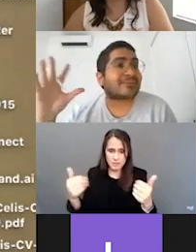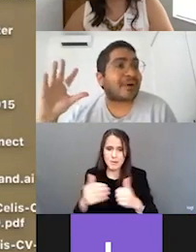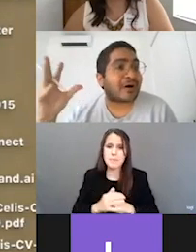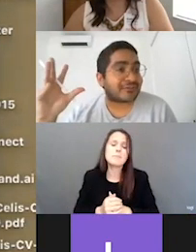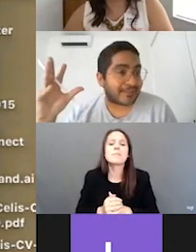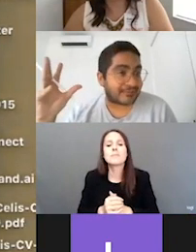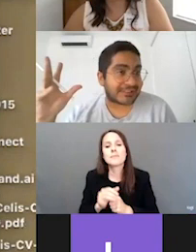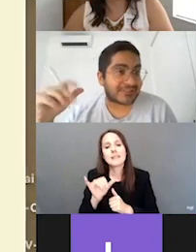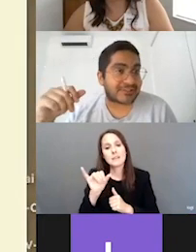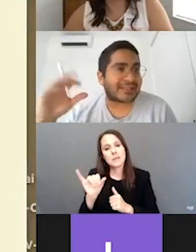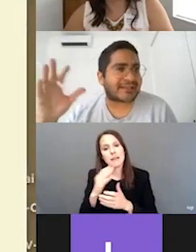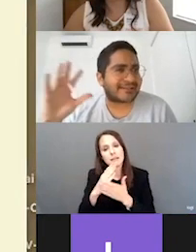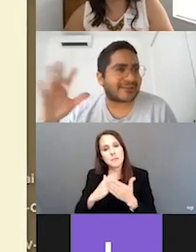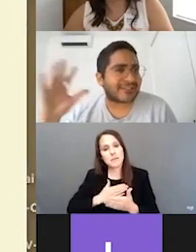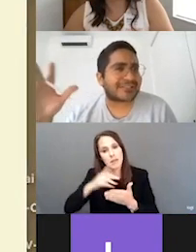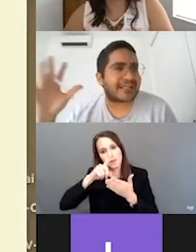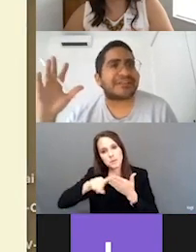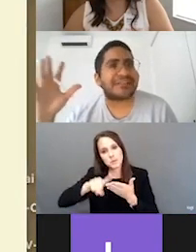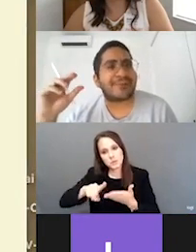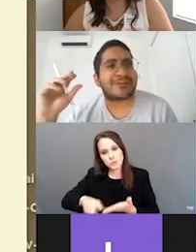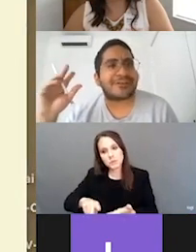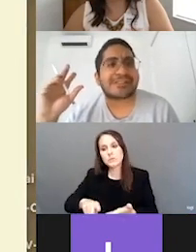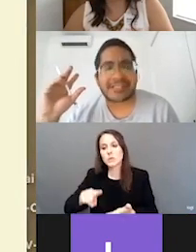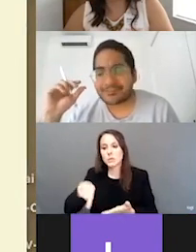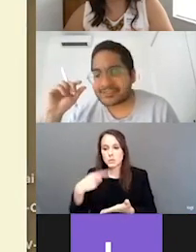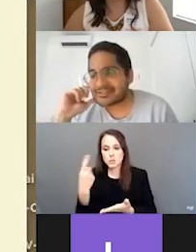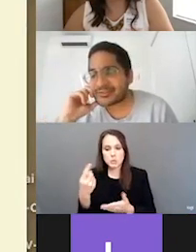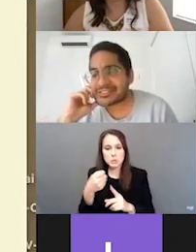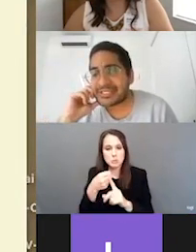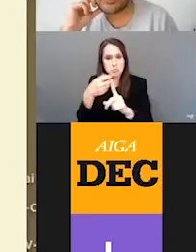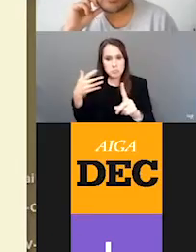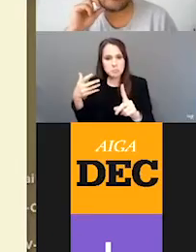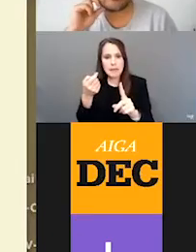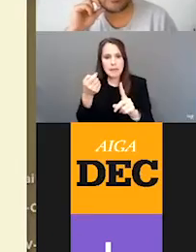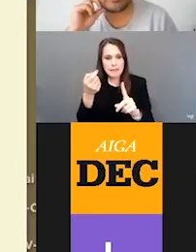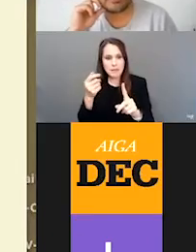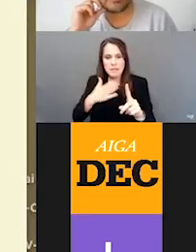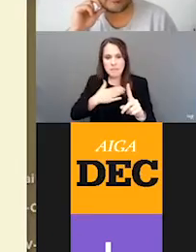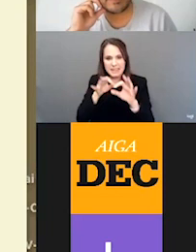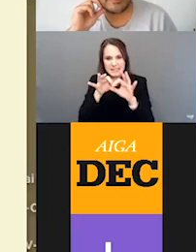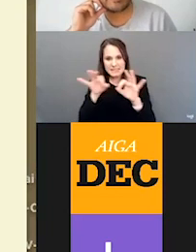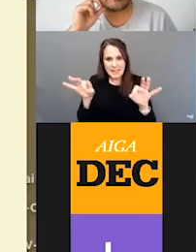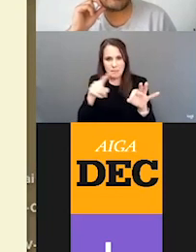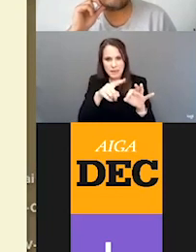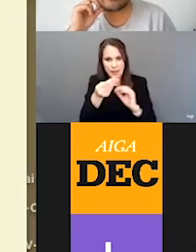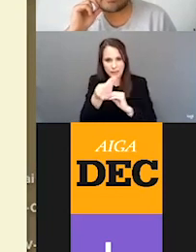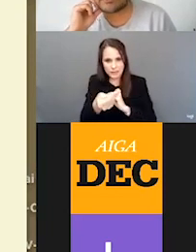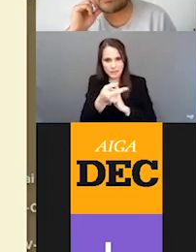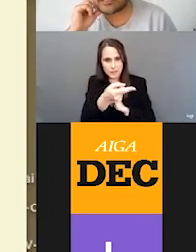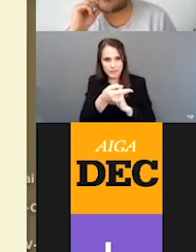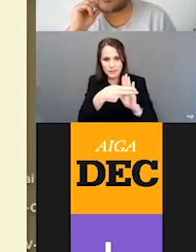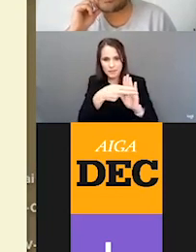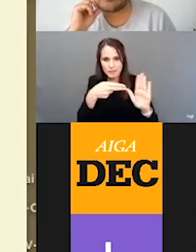And so that's a part of my research, and that, you know, just to kind of elaborate on the statement, the short statement that I provided you. And then the other